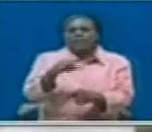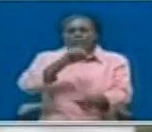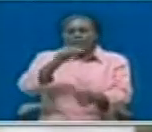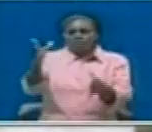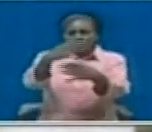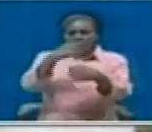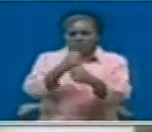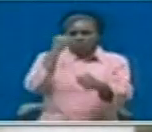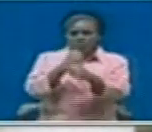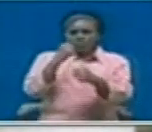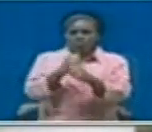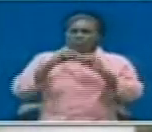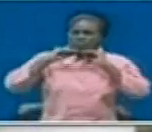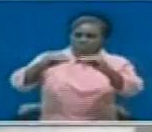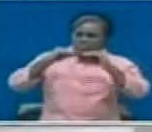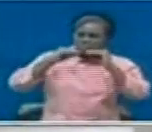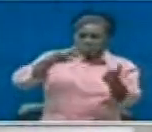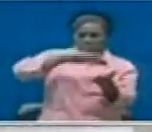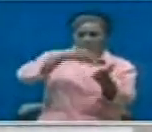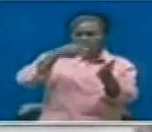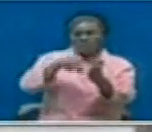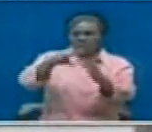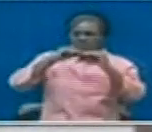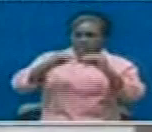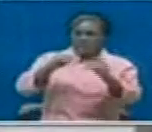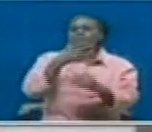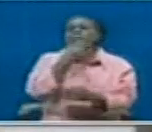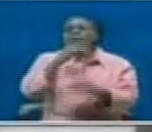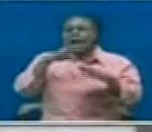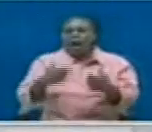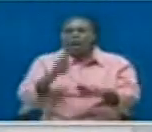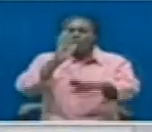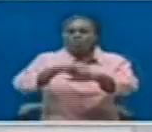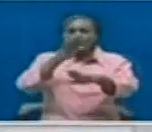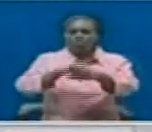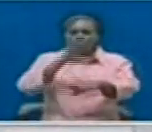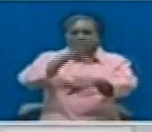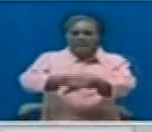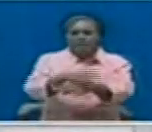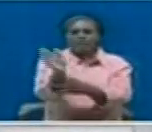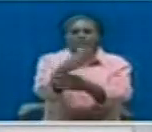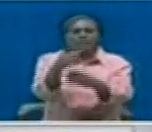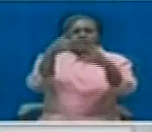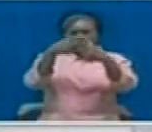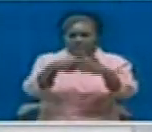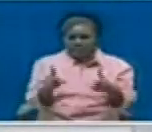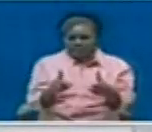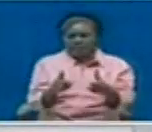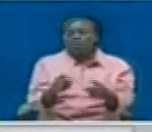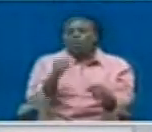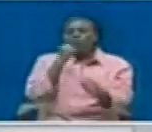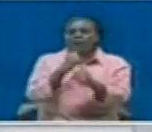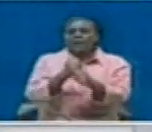Development conducted a 2-year training program that educated the fishermen on proper fishing methods. We started working with the